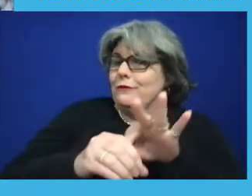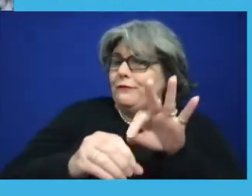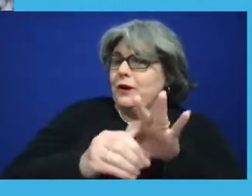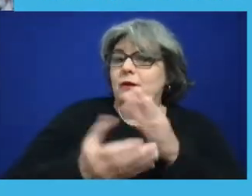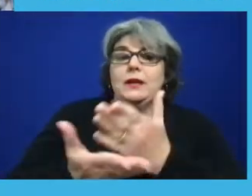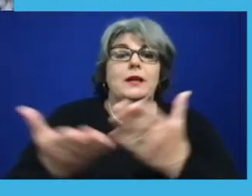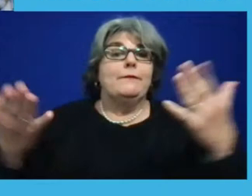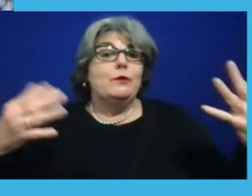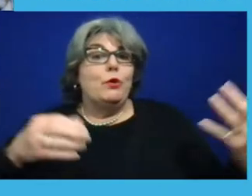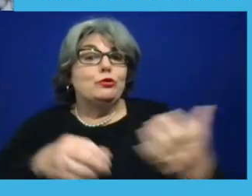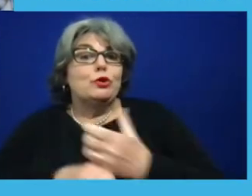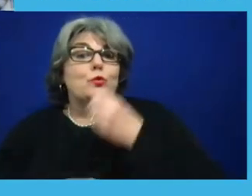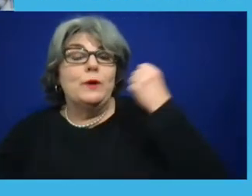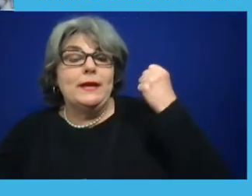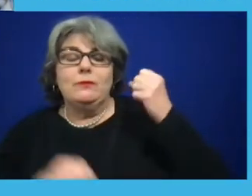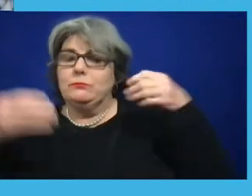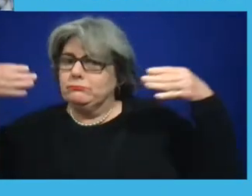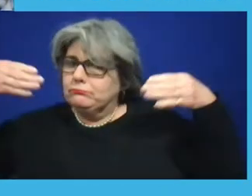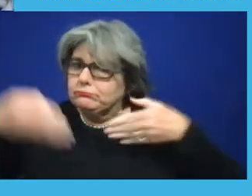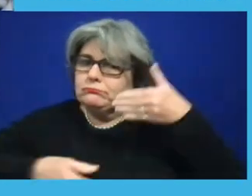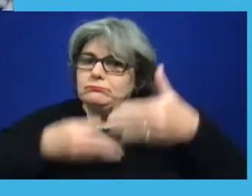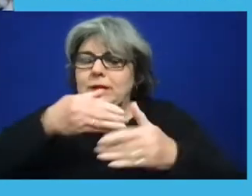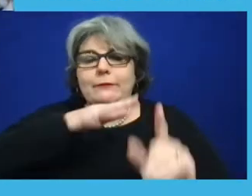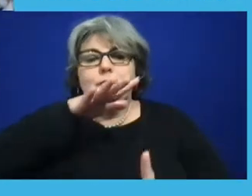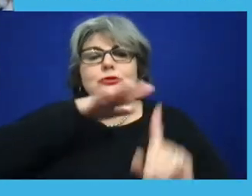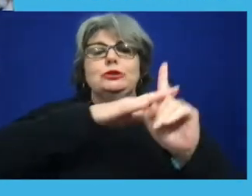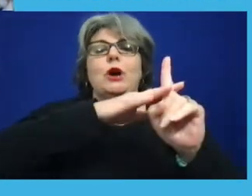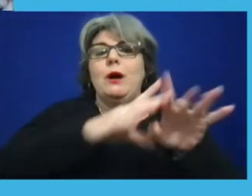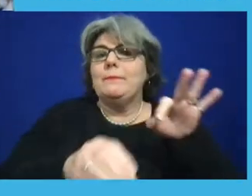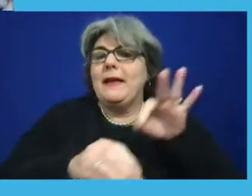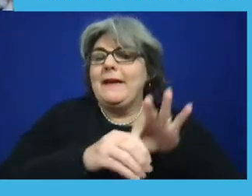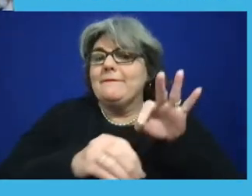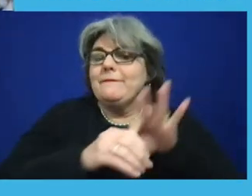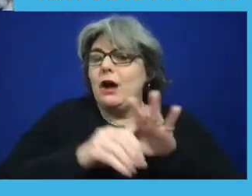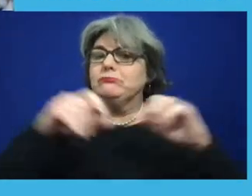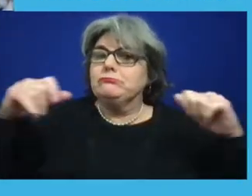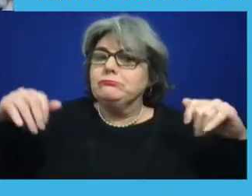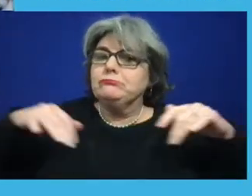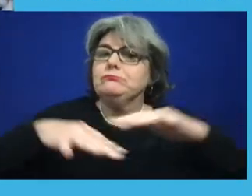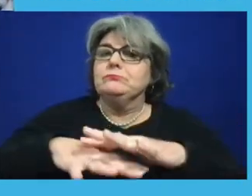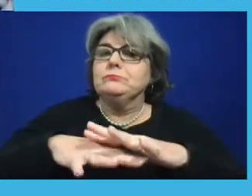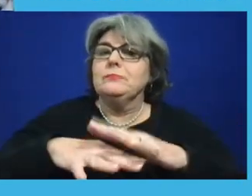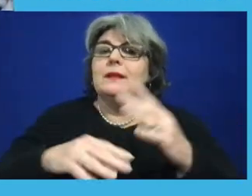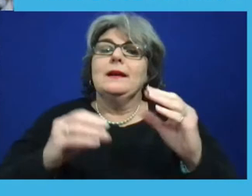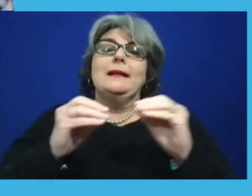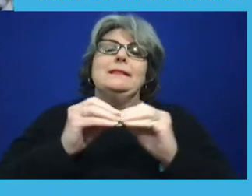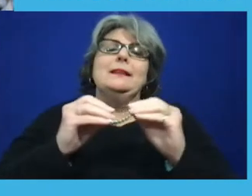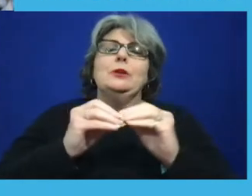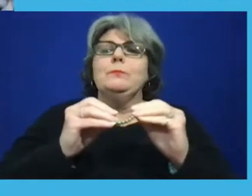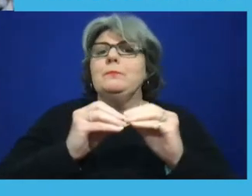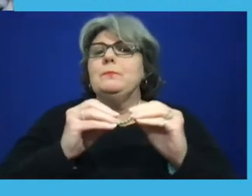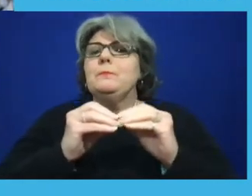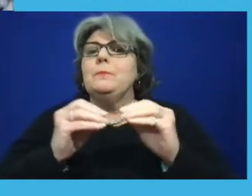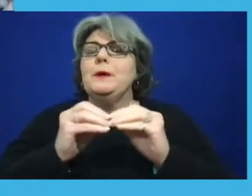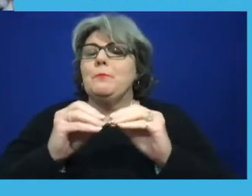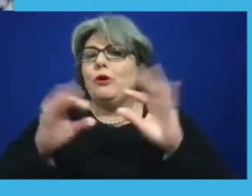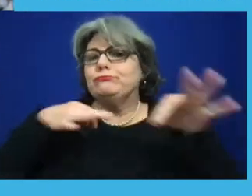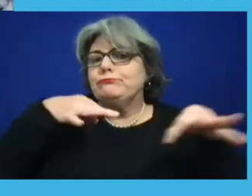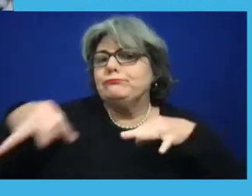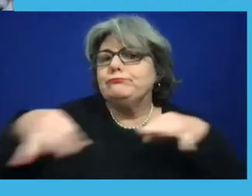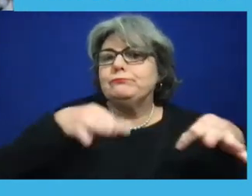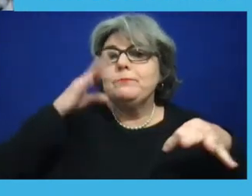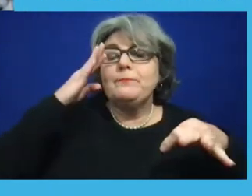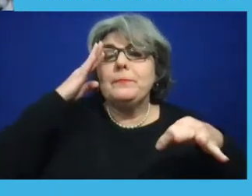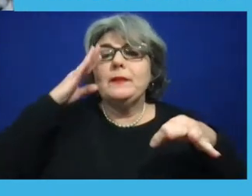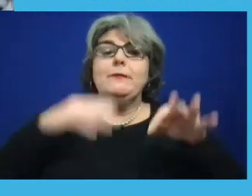it's a fact. And the fact is, if we want to win, we're going to double down and we're going to show up and show out.